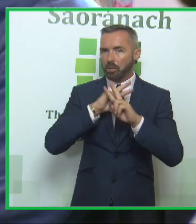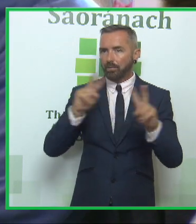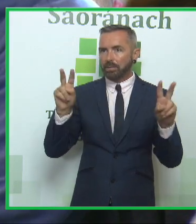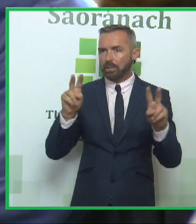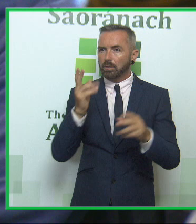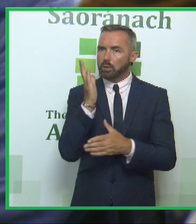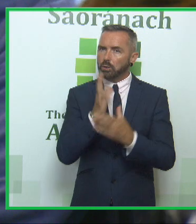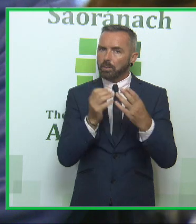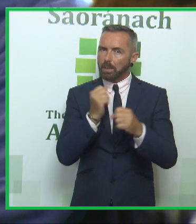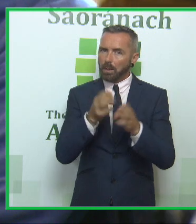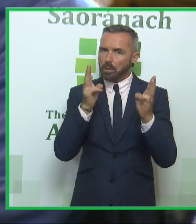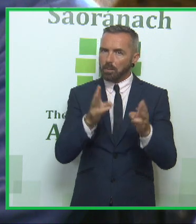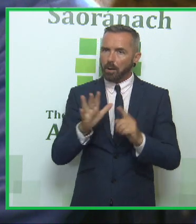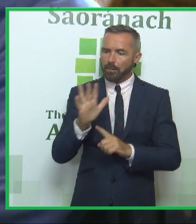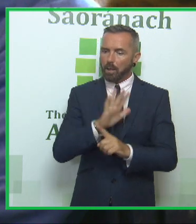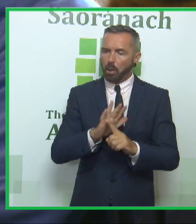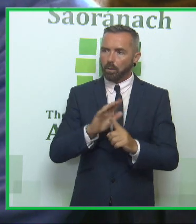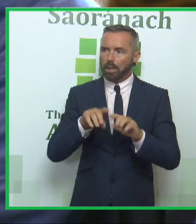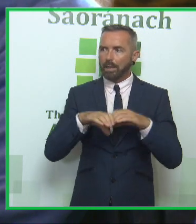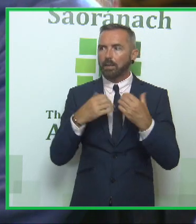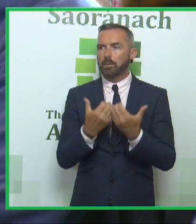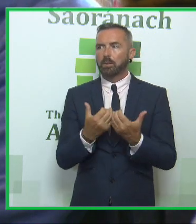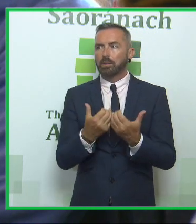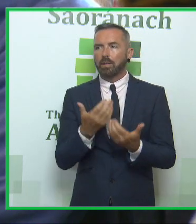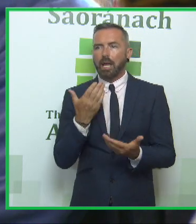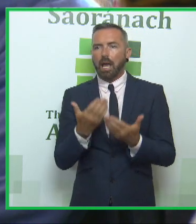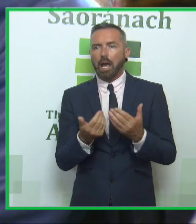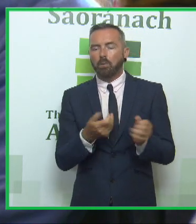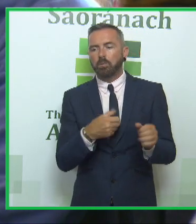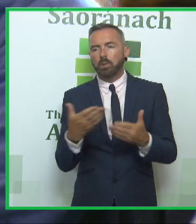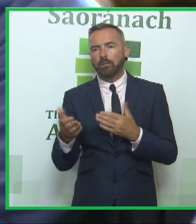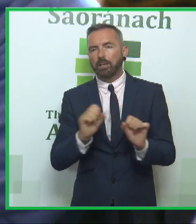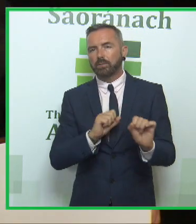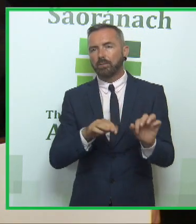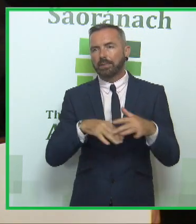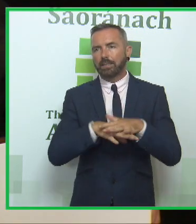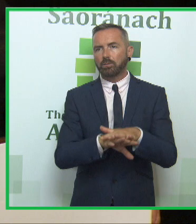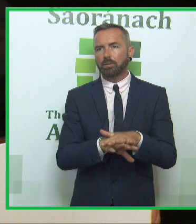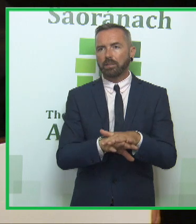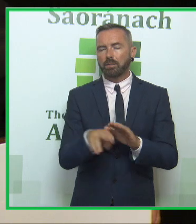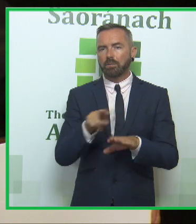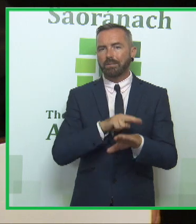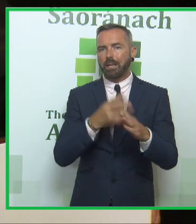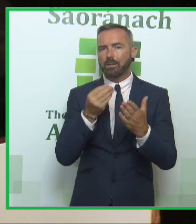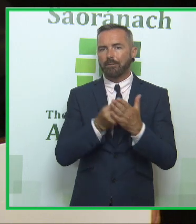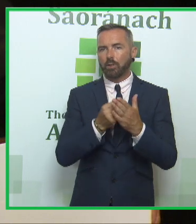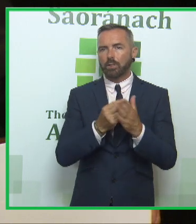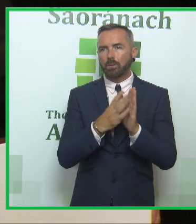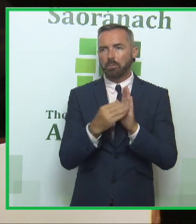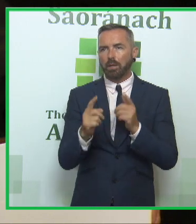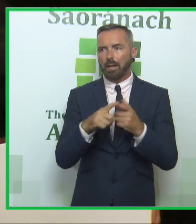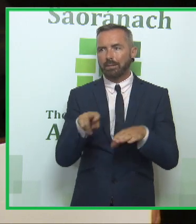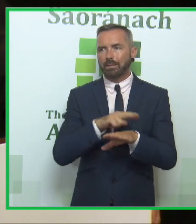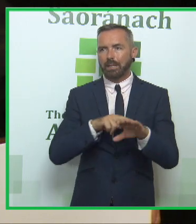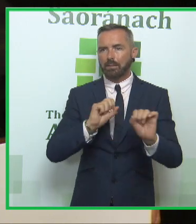something about the power of local and the power of community, and how we get those services integrated from a national funding model and a national